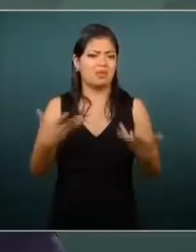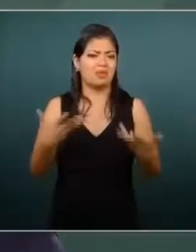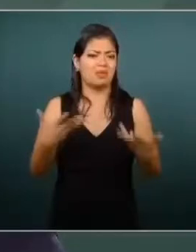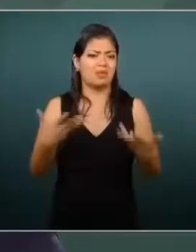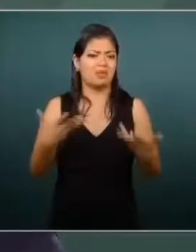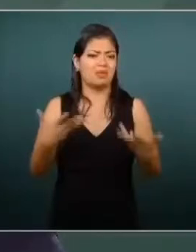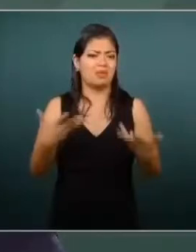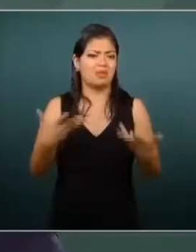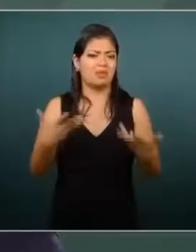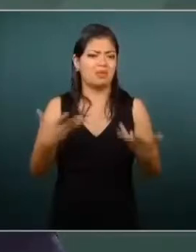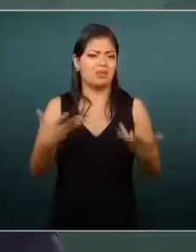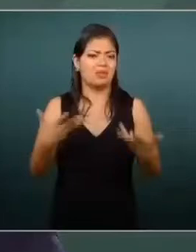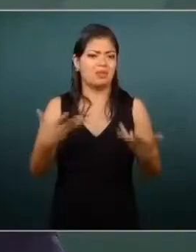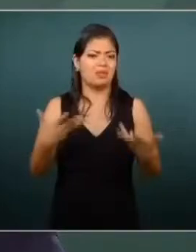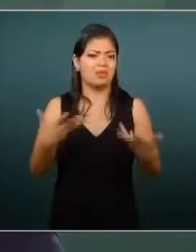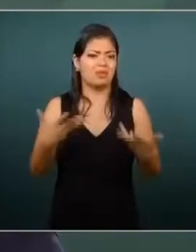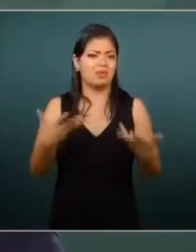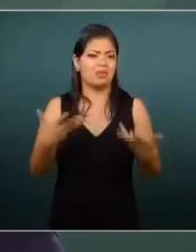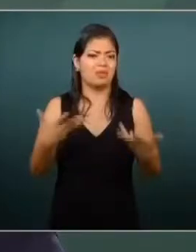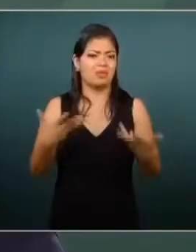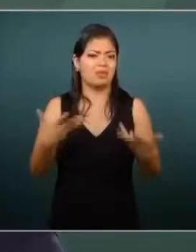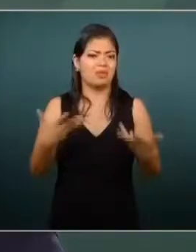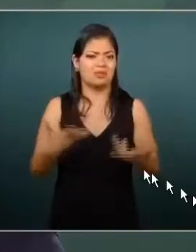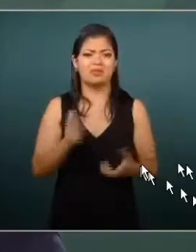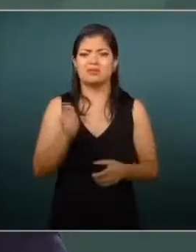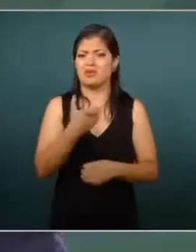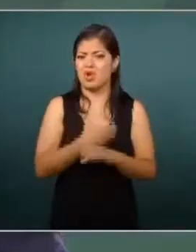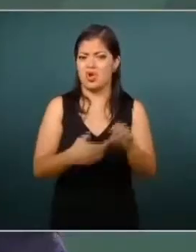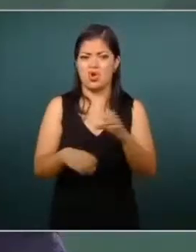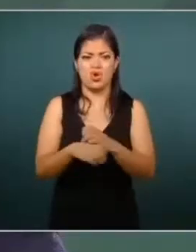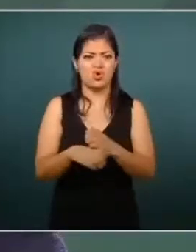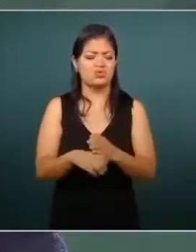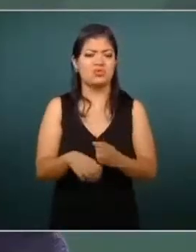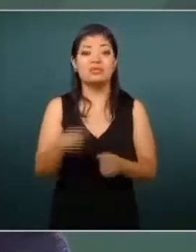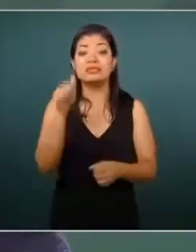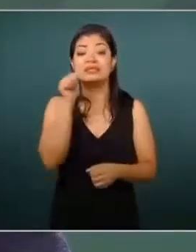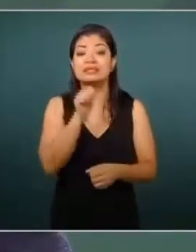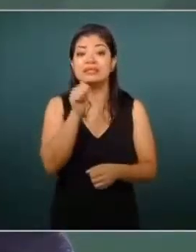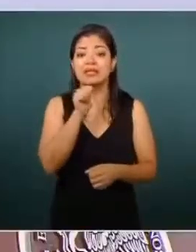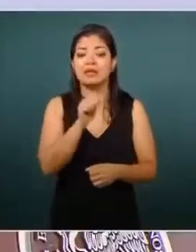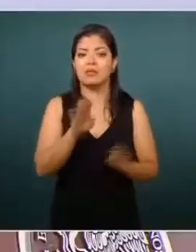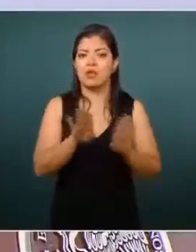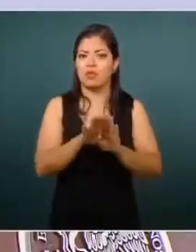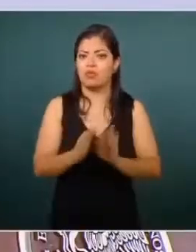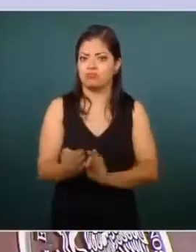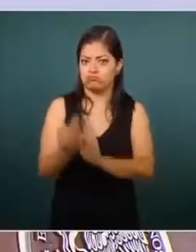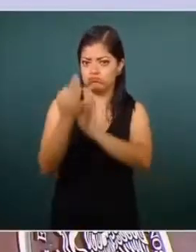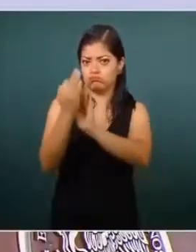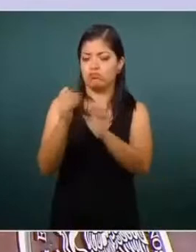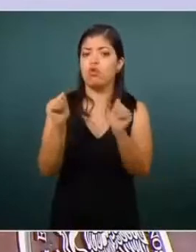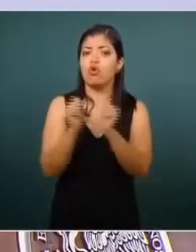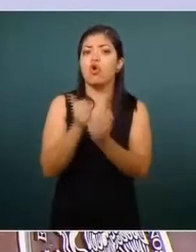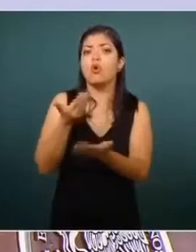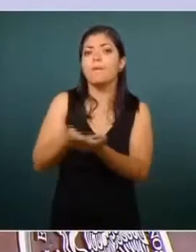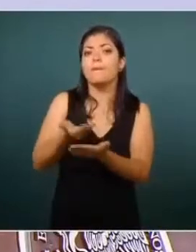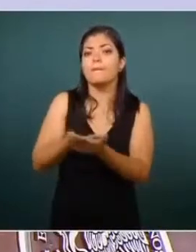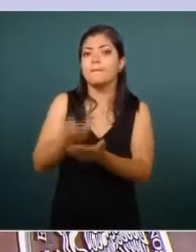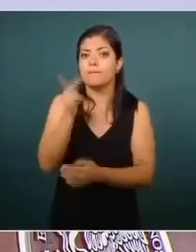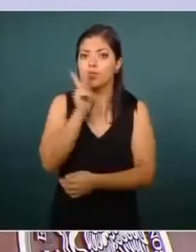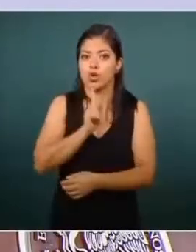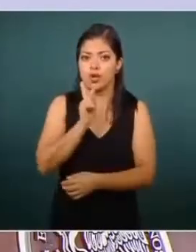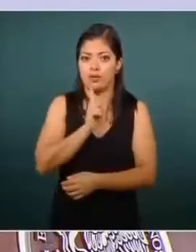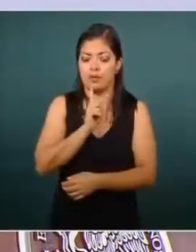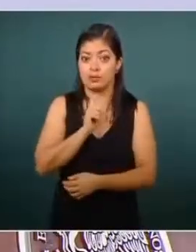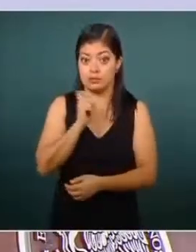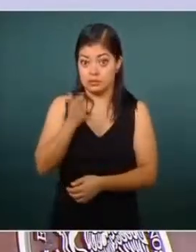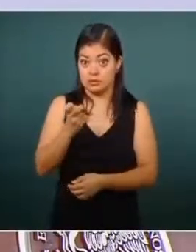he appreciates the opportunity to do so. De frente, con argumentos, y no en un